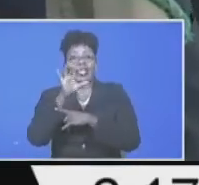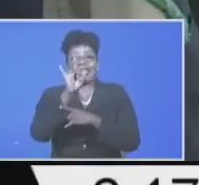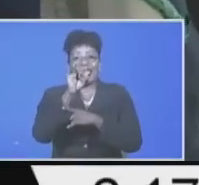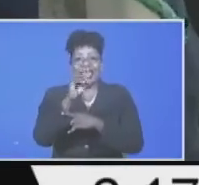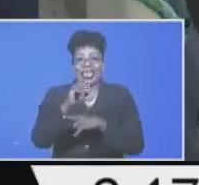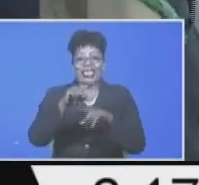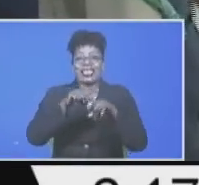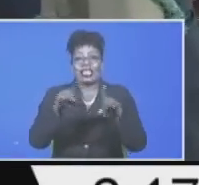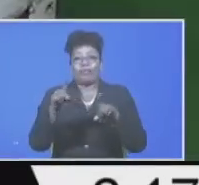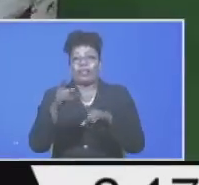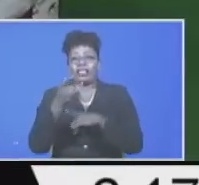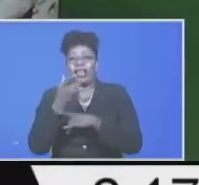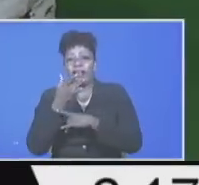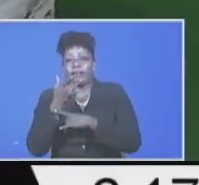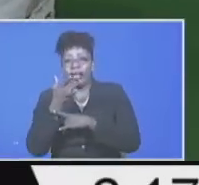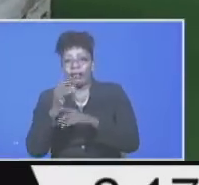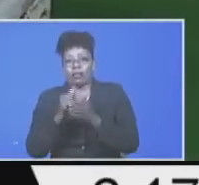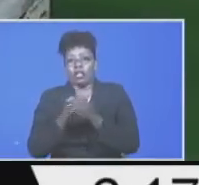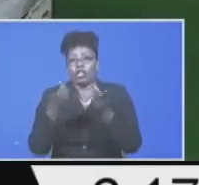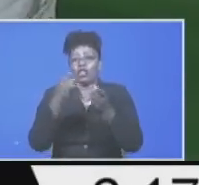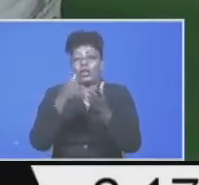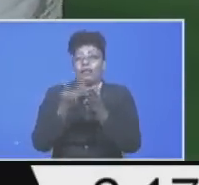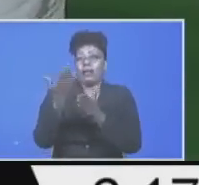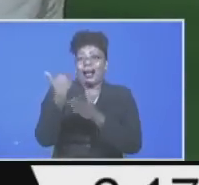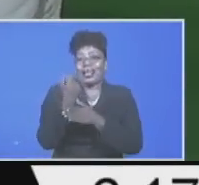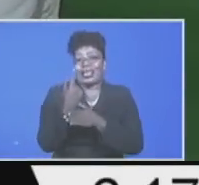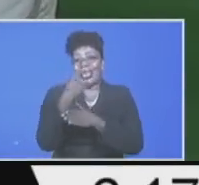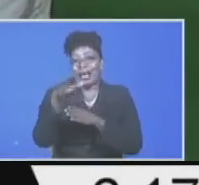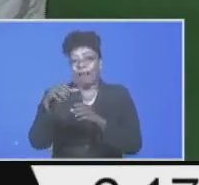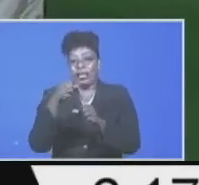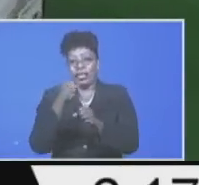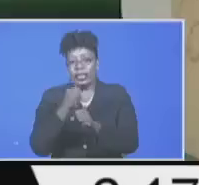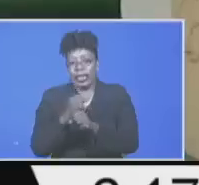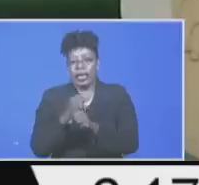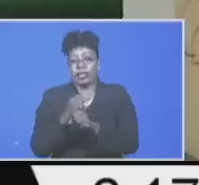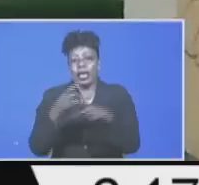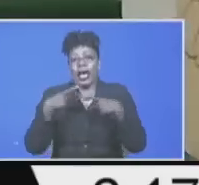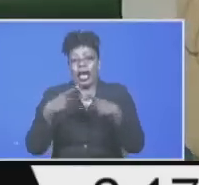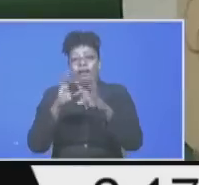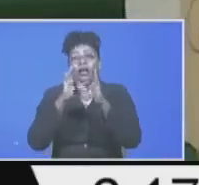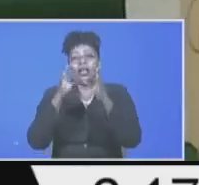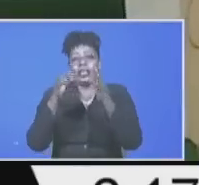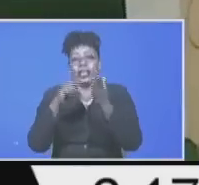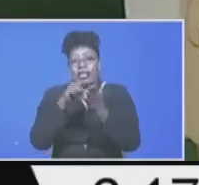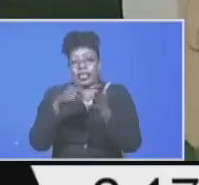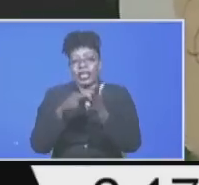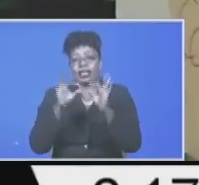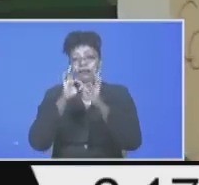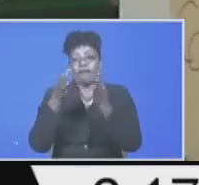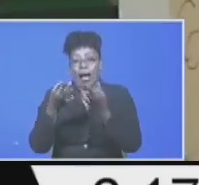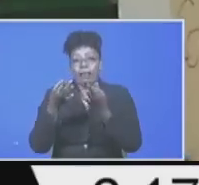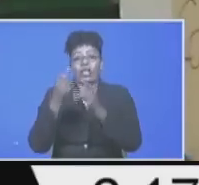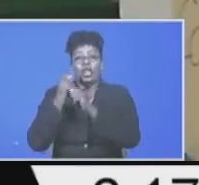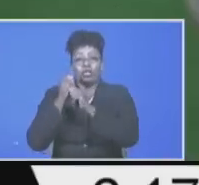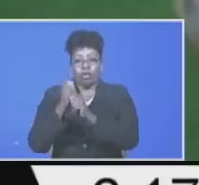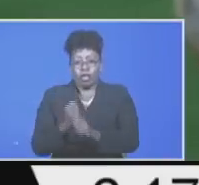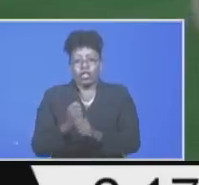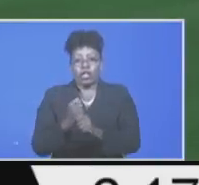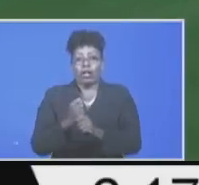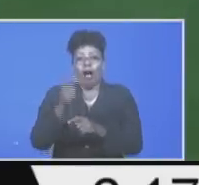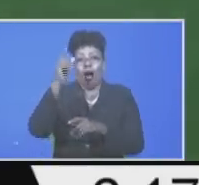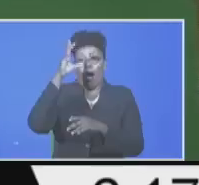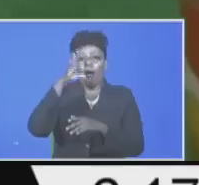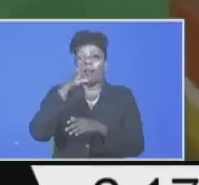different flavors. She's been doing it for the past 11 years and carrying on a family tradition, as both her mother and grandfather